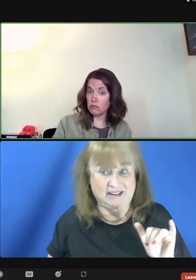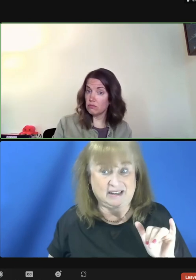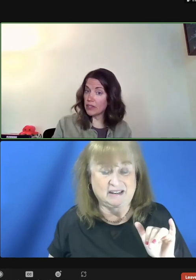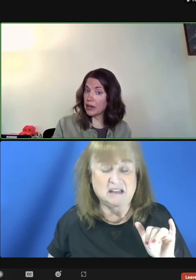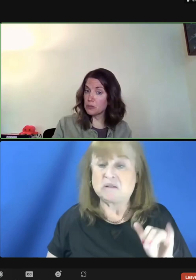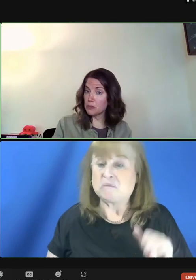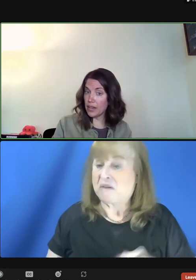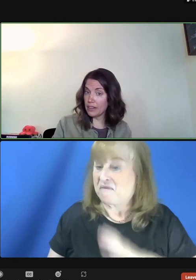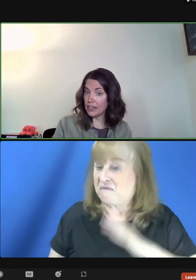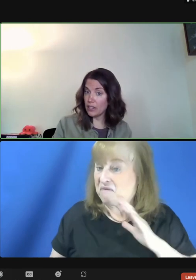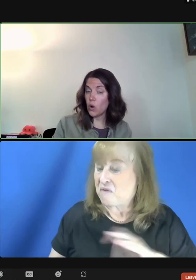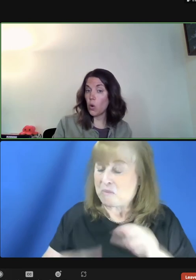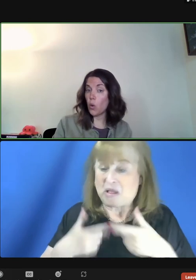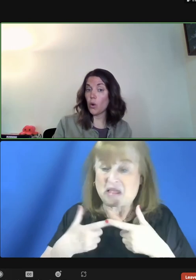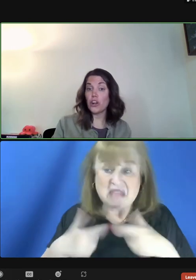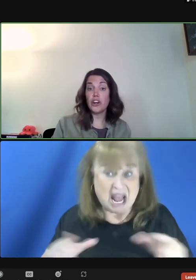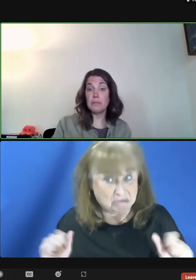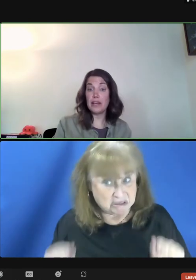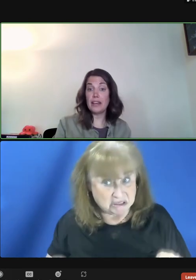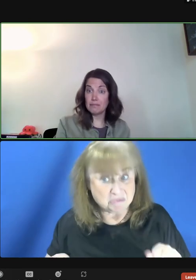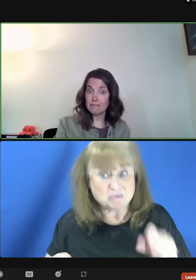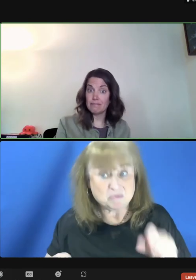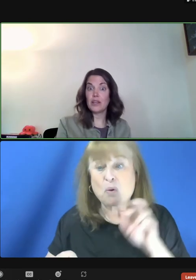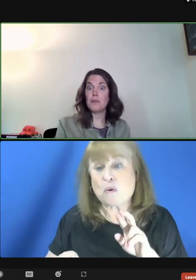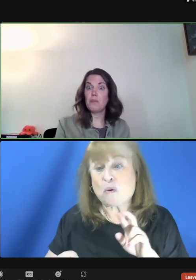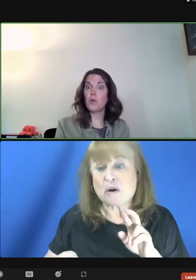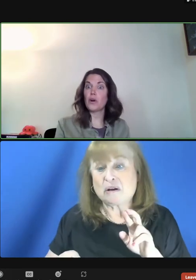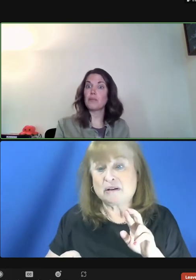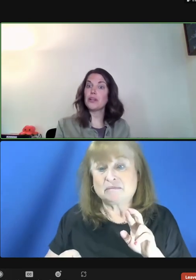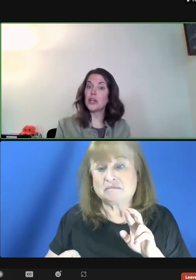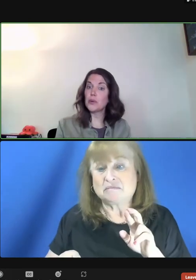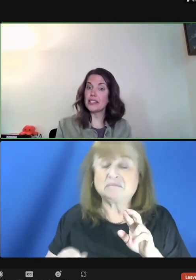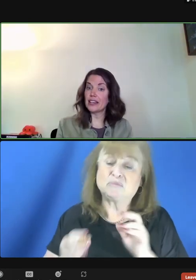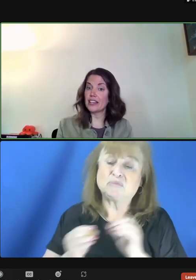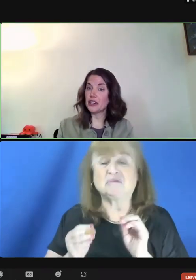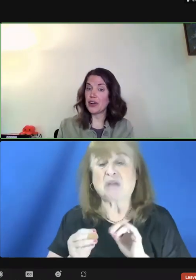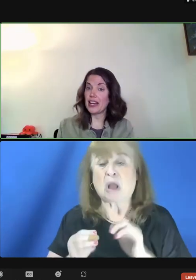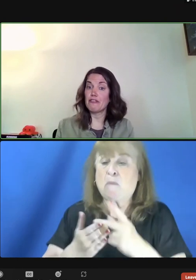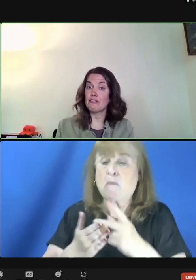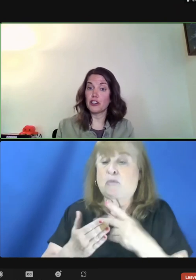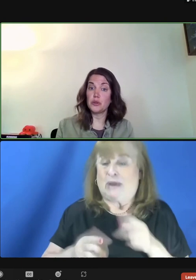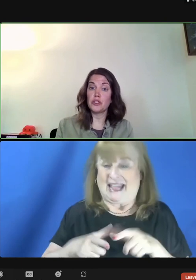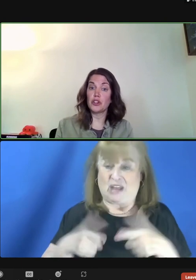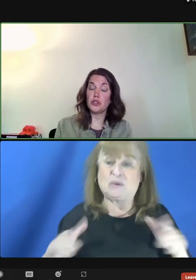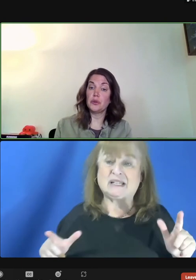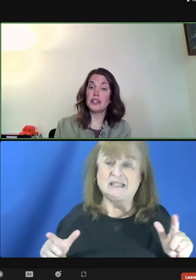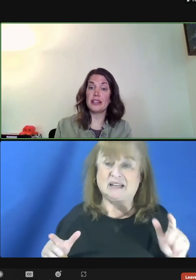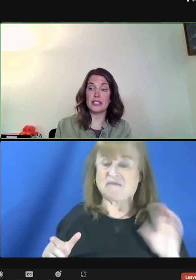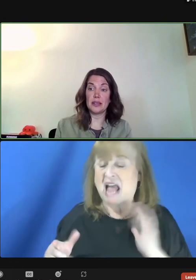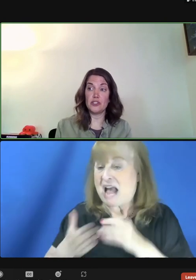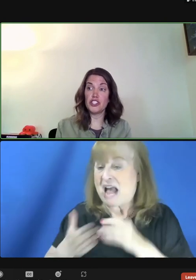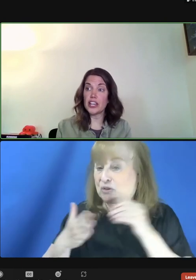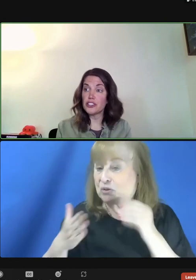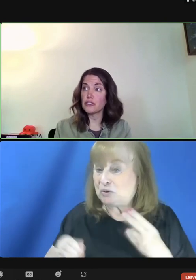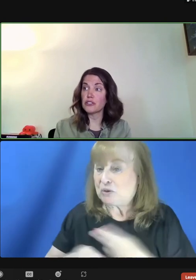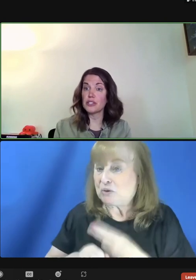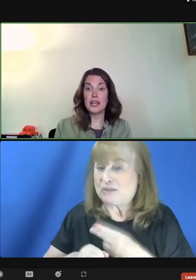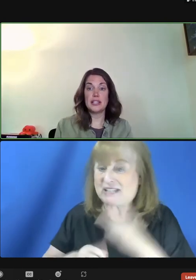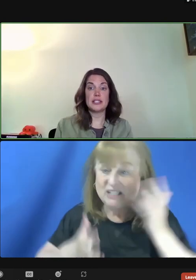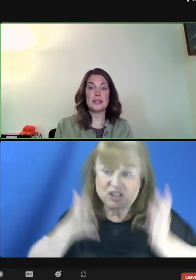a formal language modality or could be more pre-linguistic, right? If our students are using